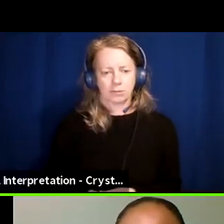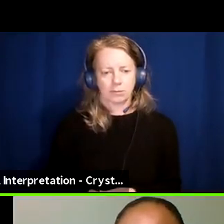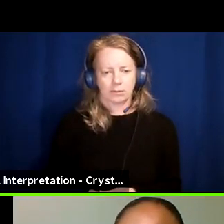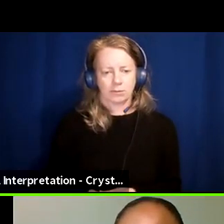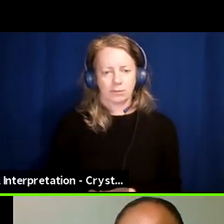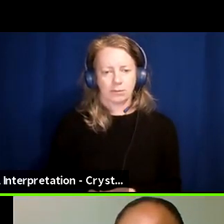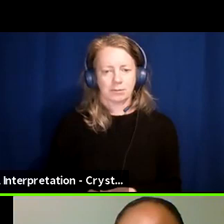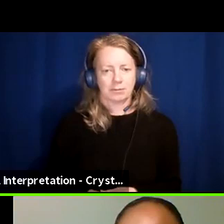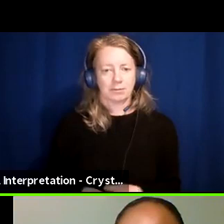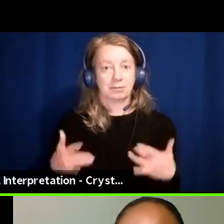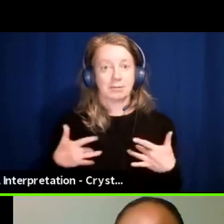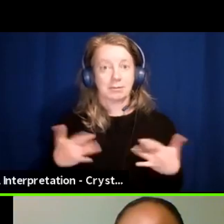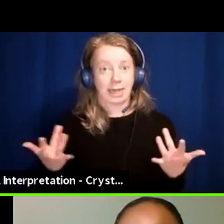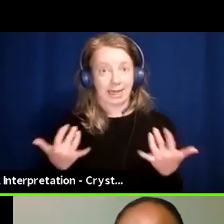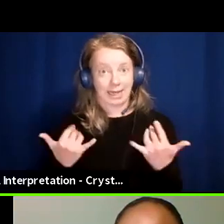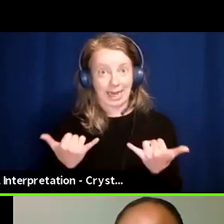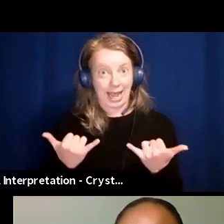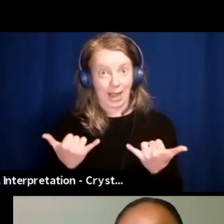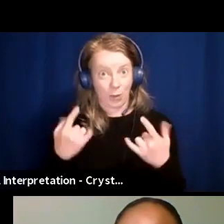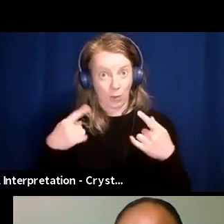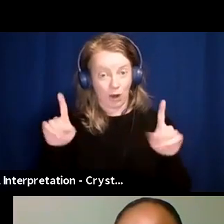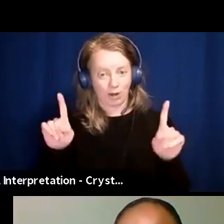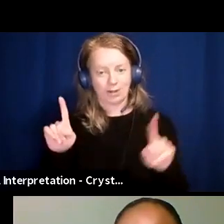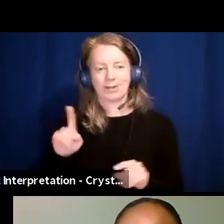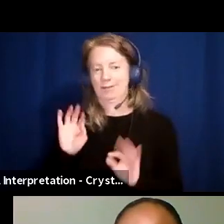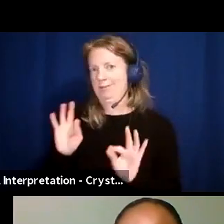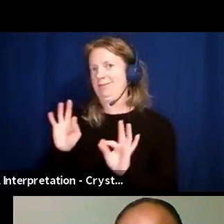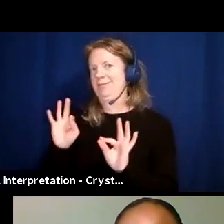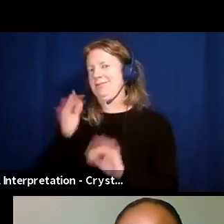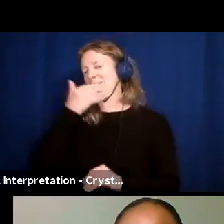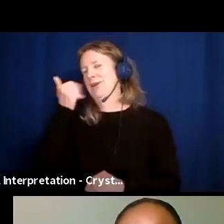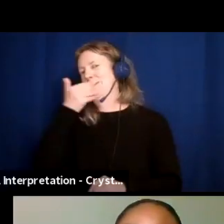Check. Oh, that's better. That's better.